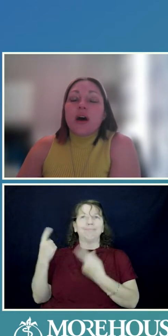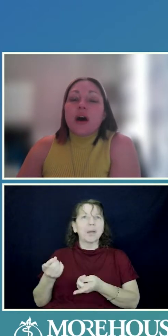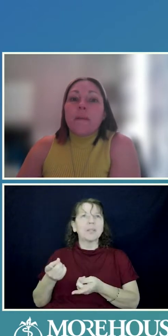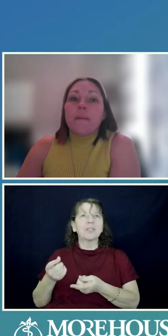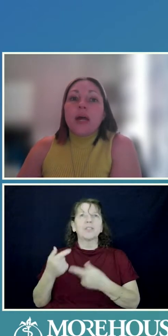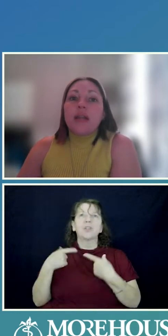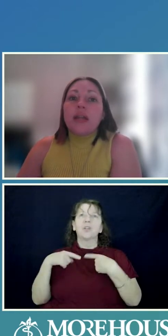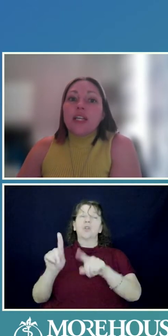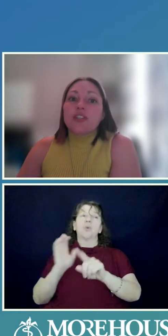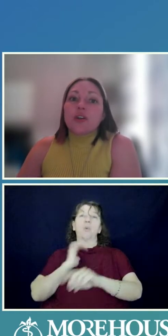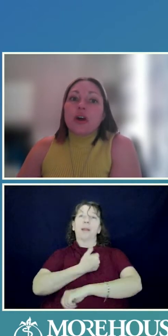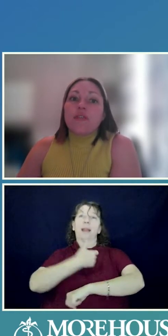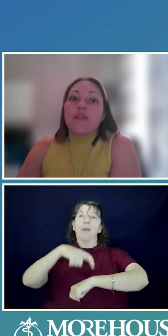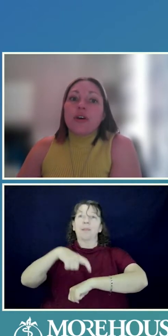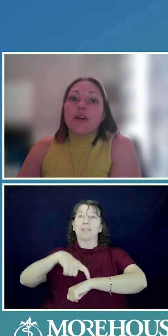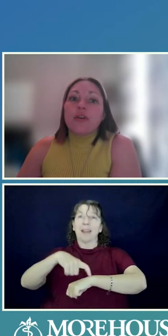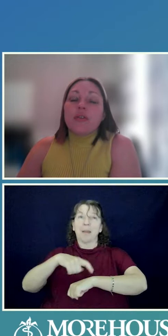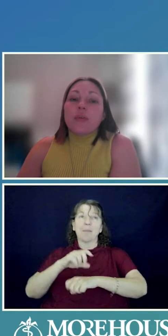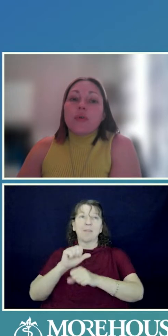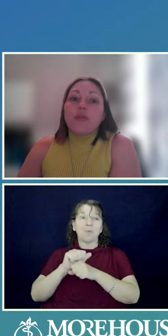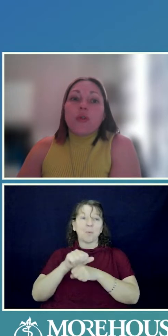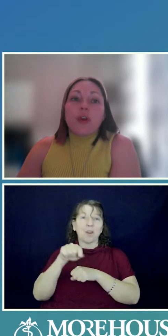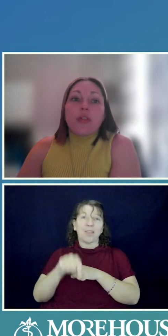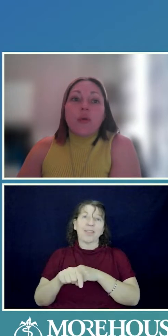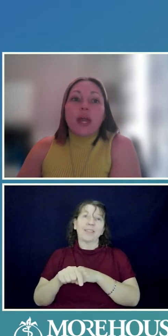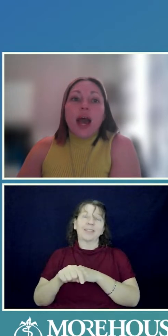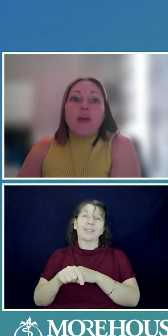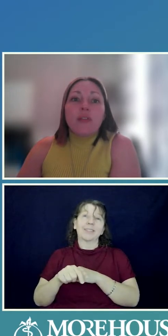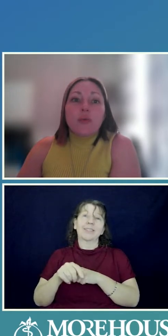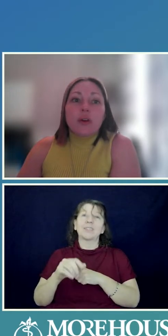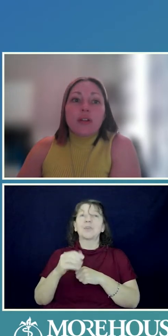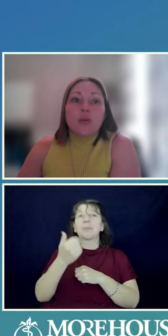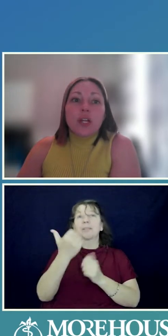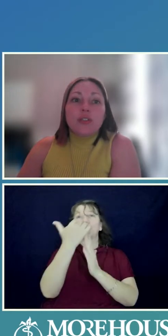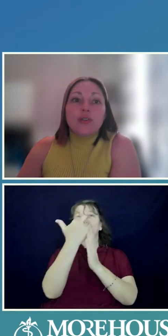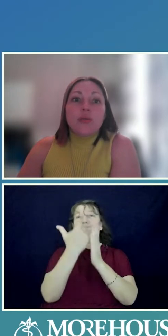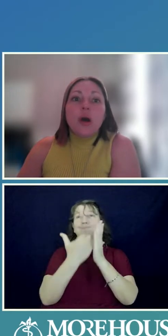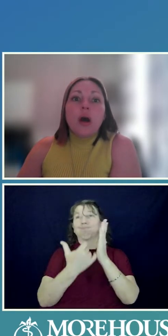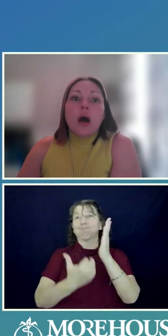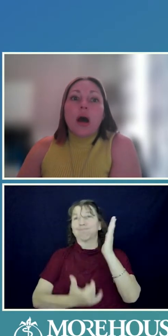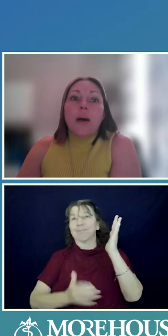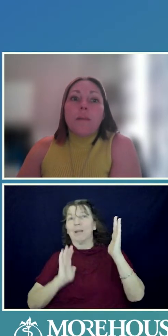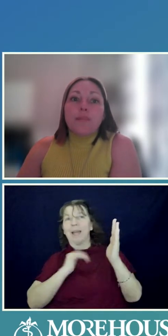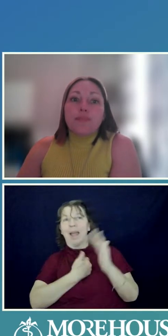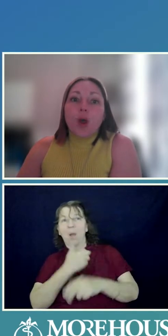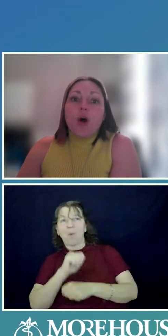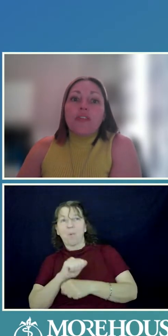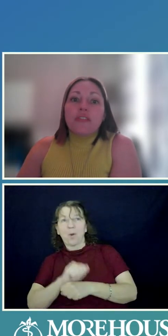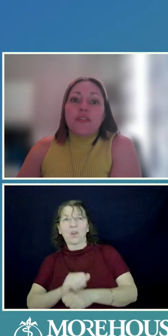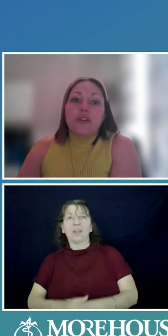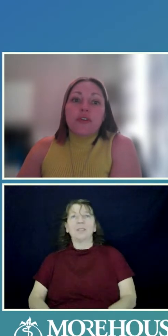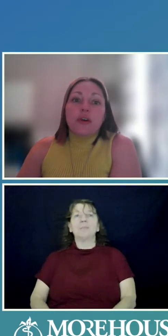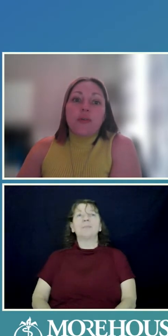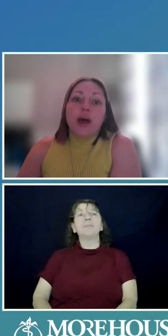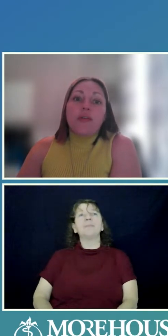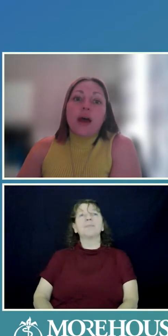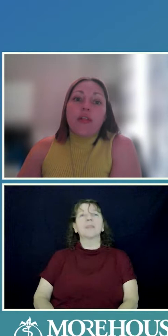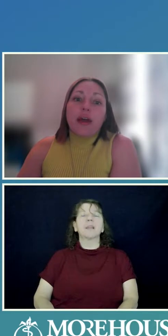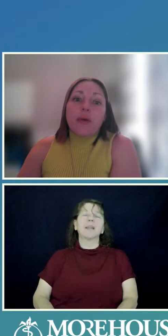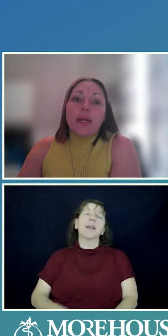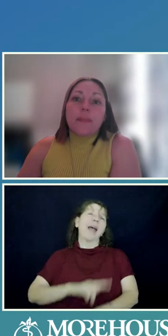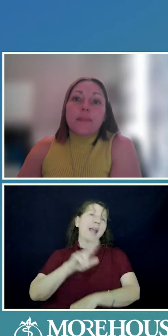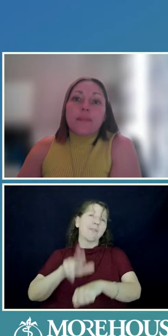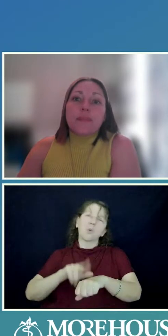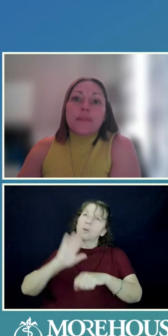expansive nature of the portfolio that we have and the work that we do, all centered around